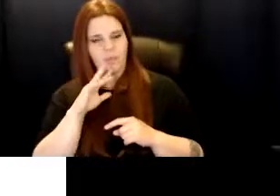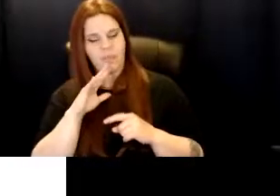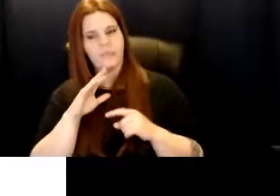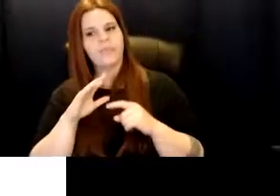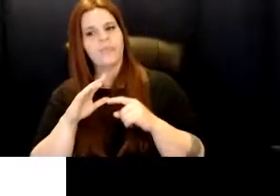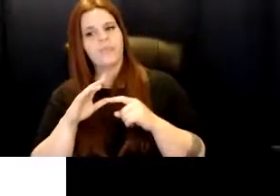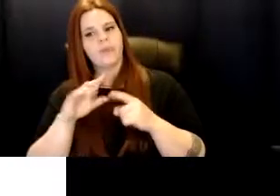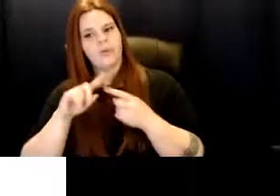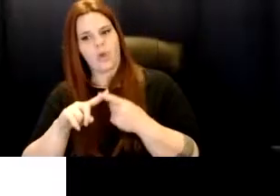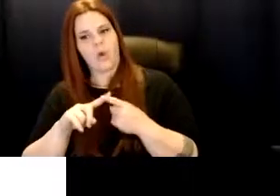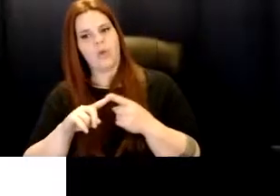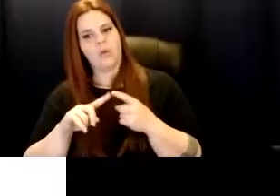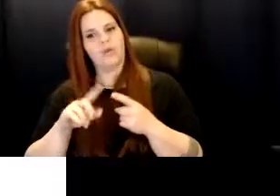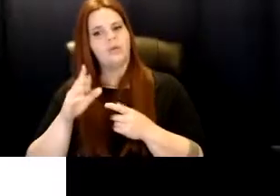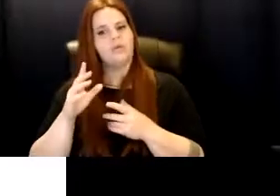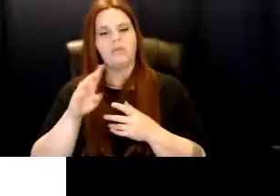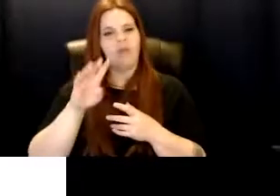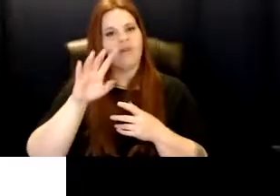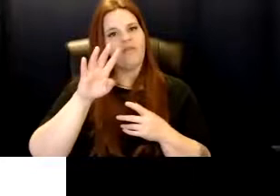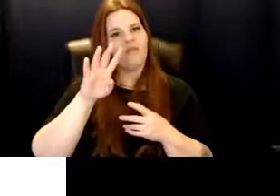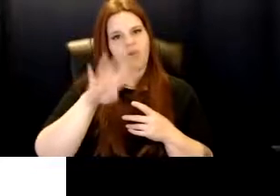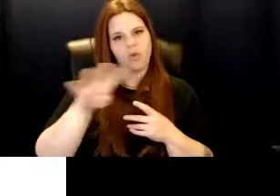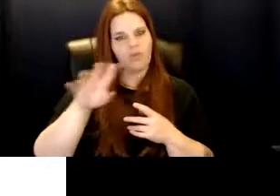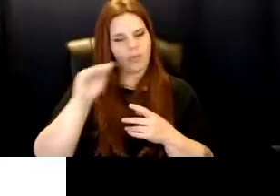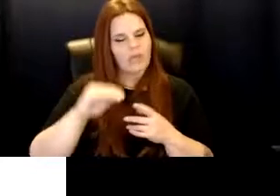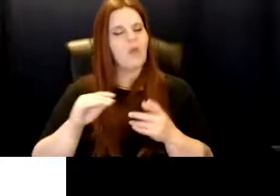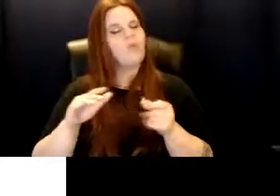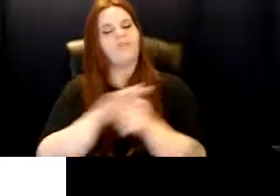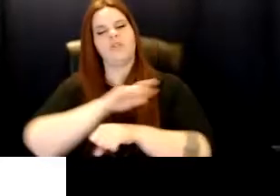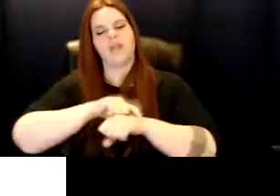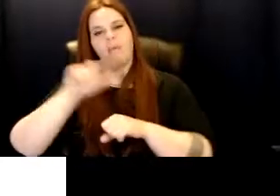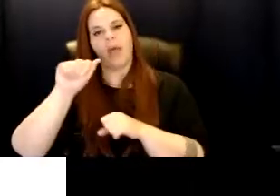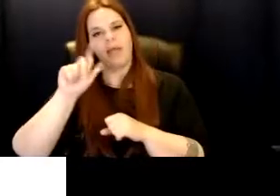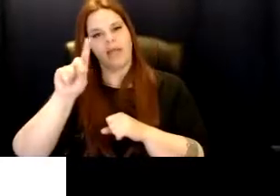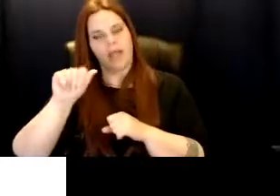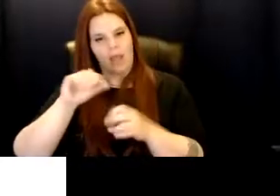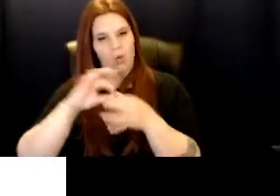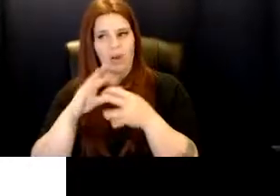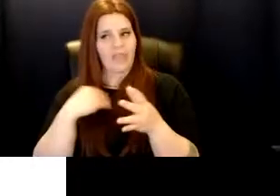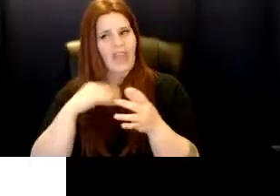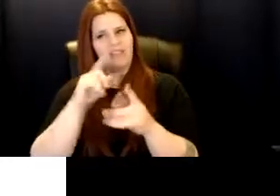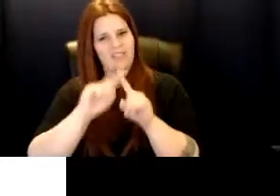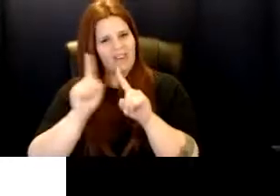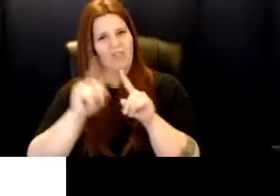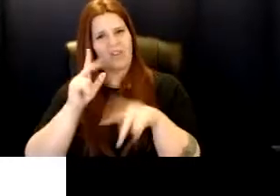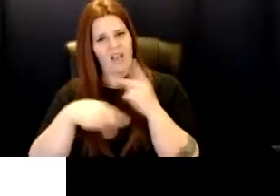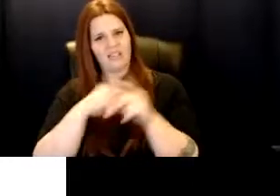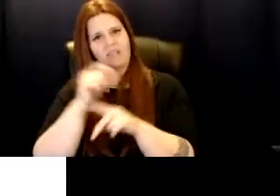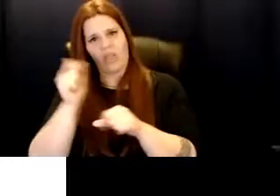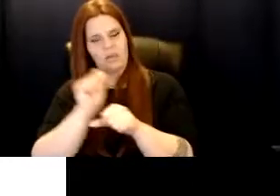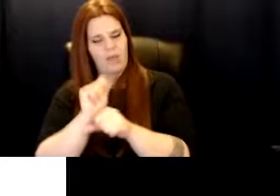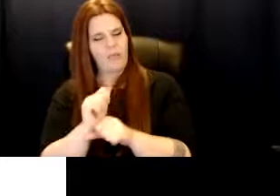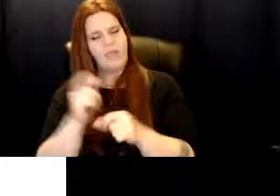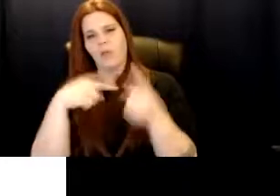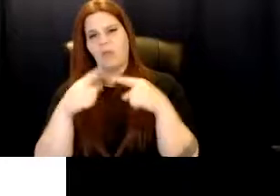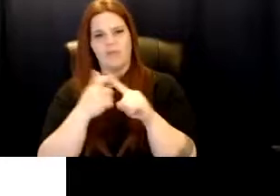44% worked full-time as an ADA coordinator. They had all kinds of other jobs, and they were coming out of all sorts of different